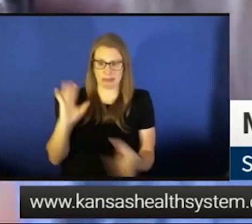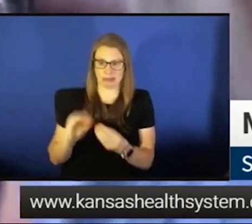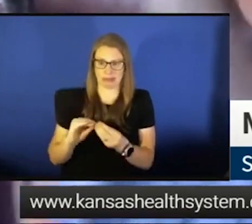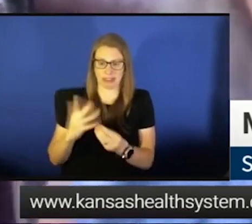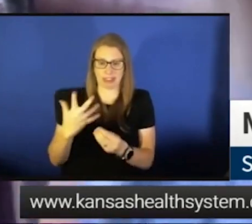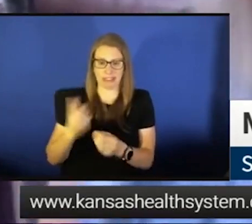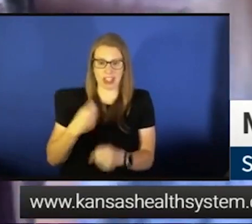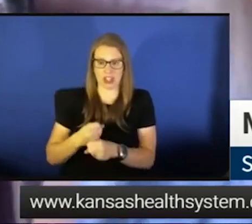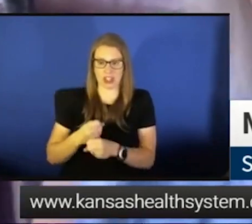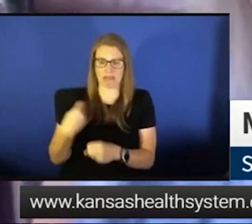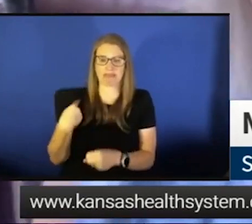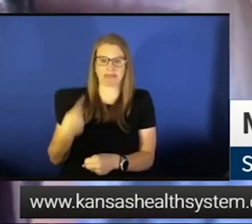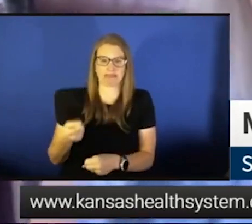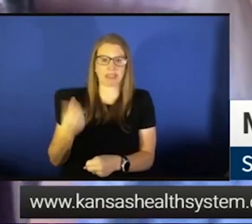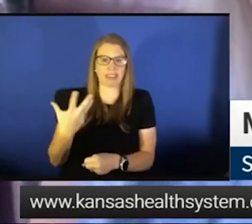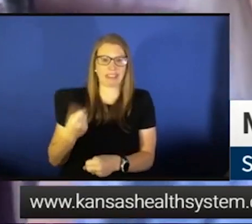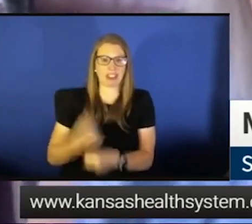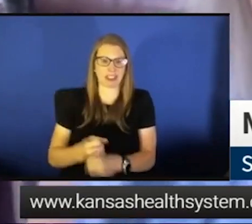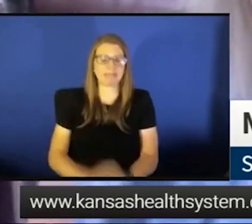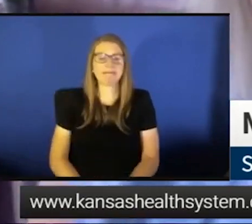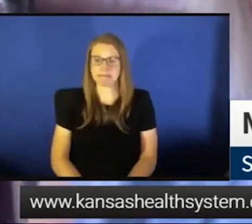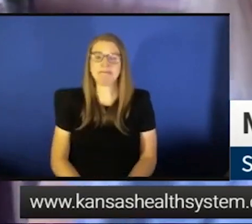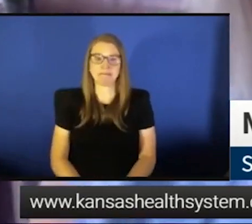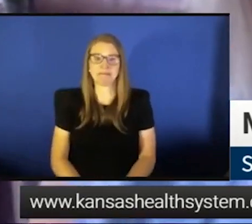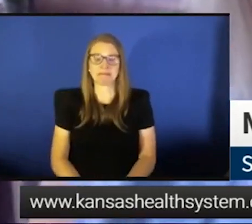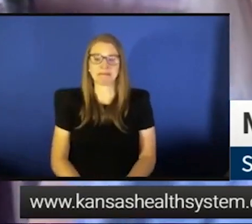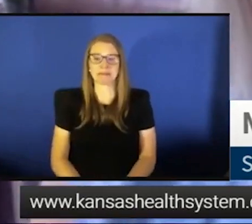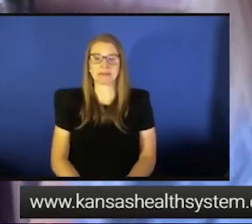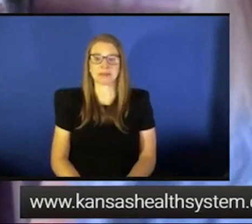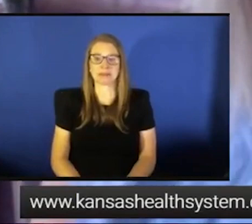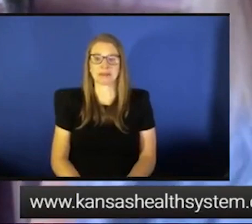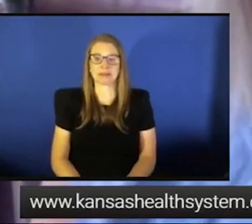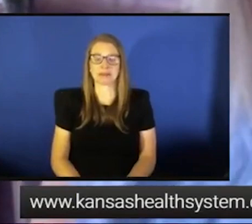Last couple of years. Mm-hmm. Yeah. And I'm on